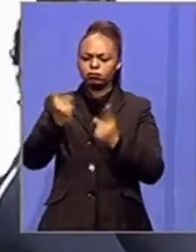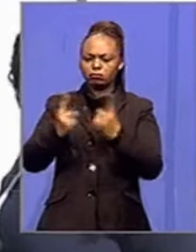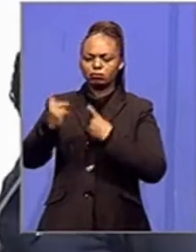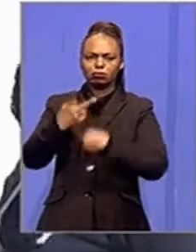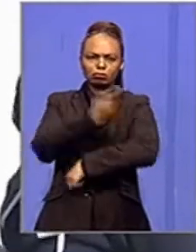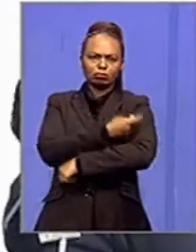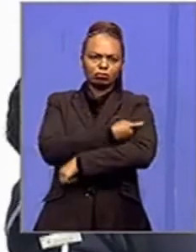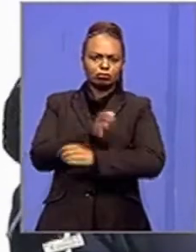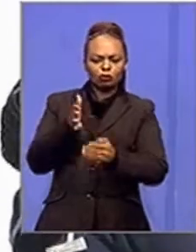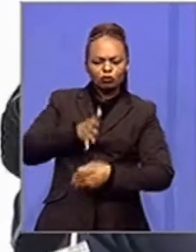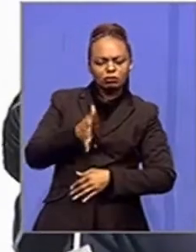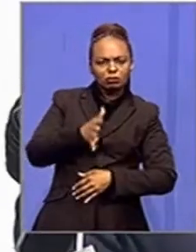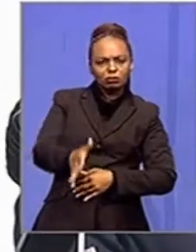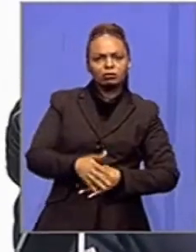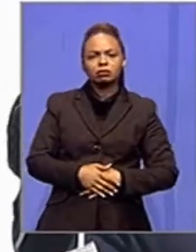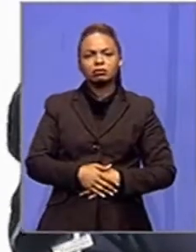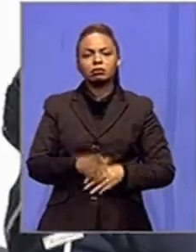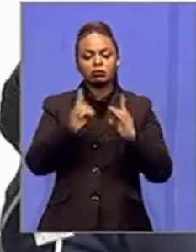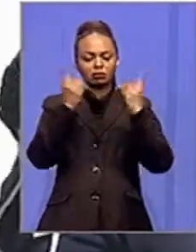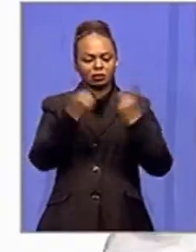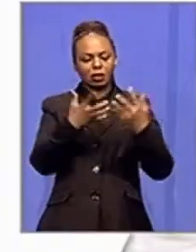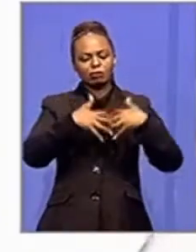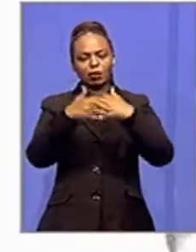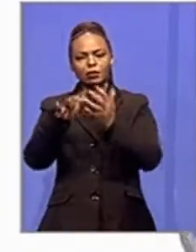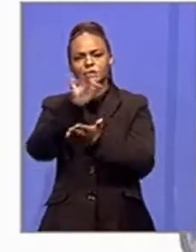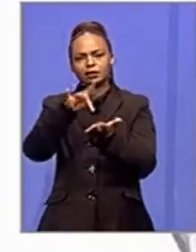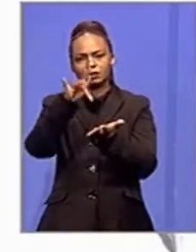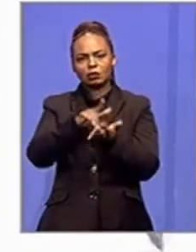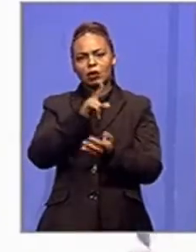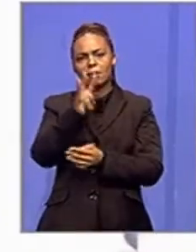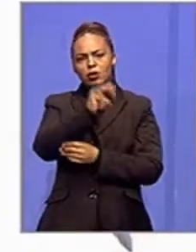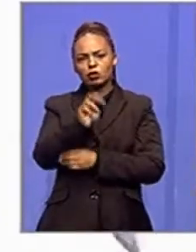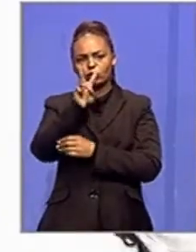tiegišo ya kabo ya moento go nepo yeo e beilwego ya dimilione tše 2.